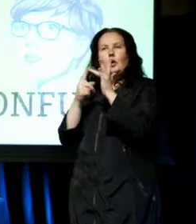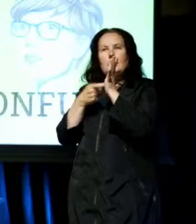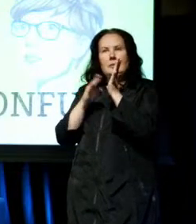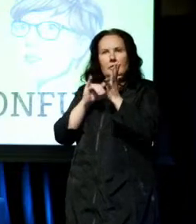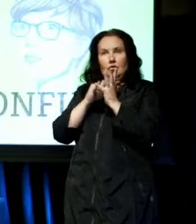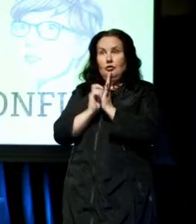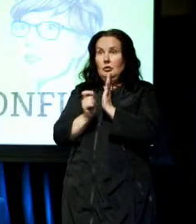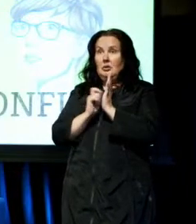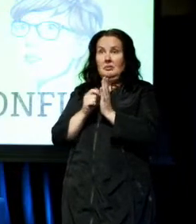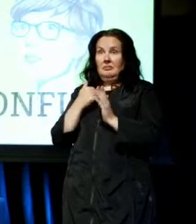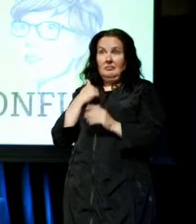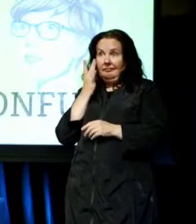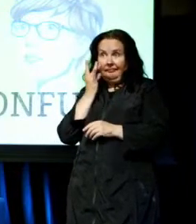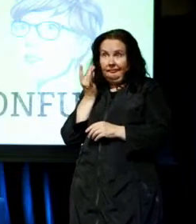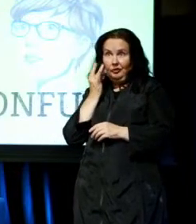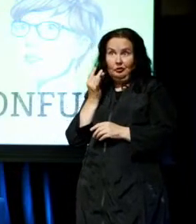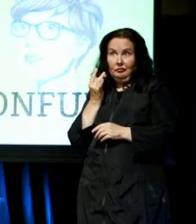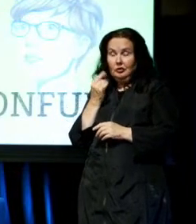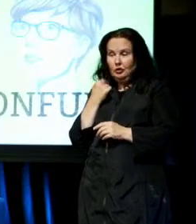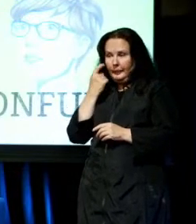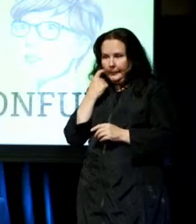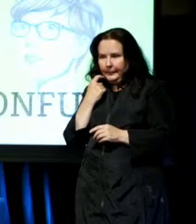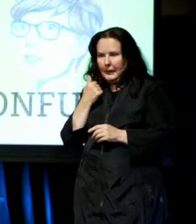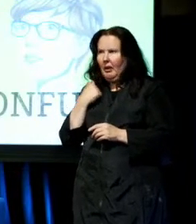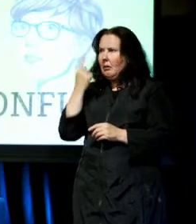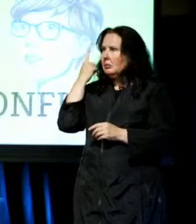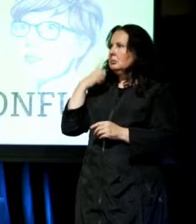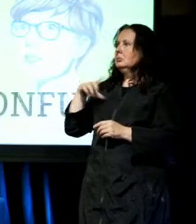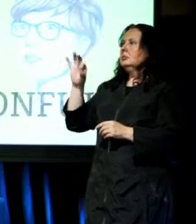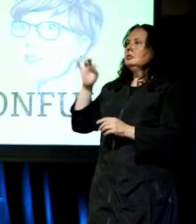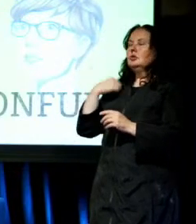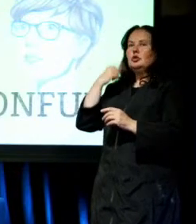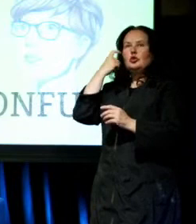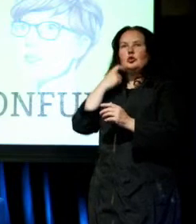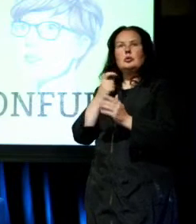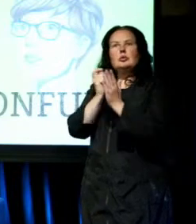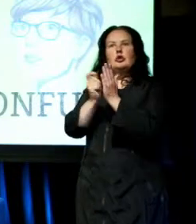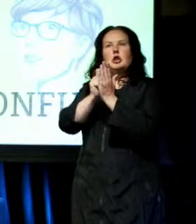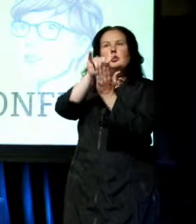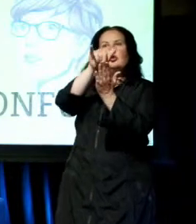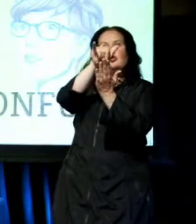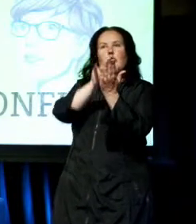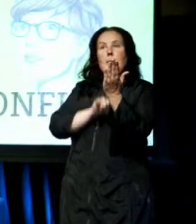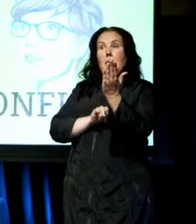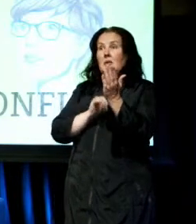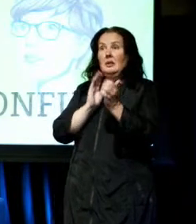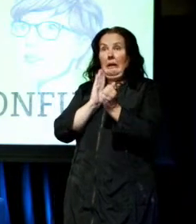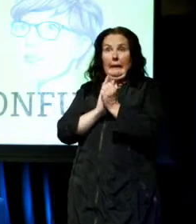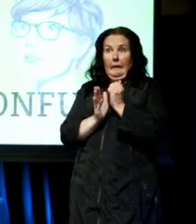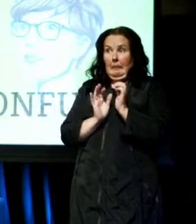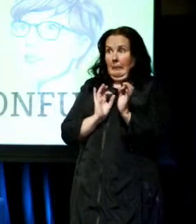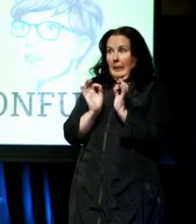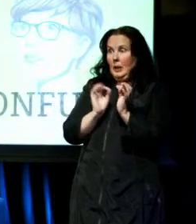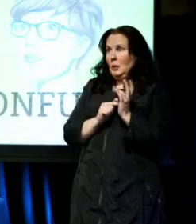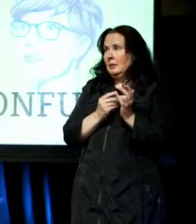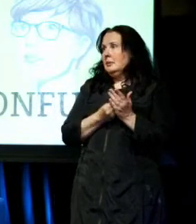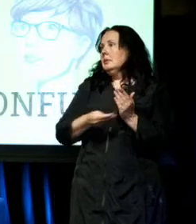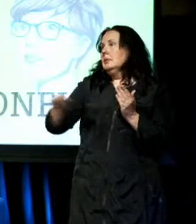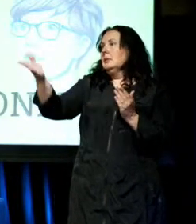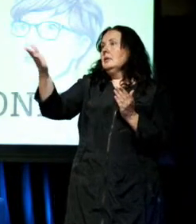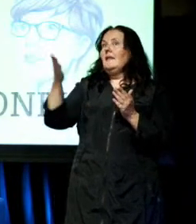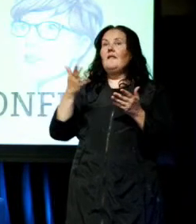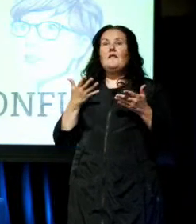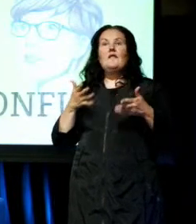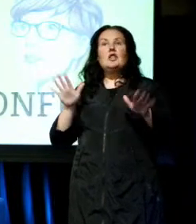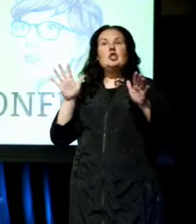before. And I thought, well, this is my opportunity to have a go at writing a script. And I never intended to send them a finished episode script. I just thought,